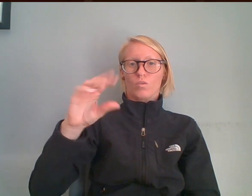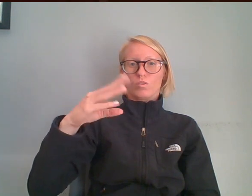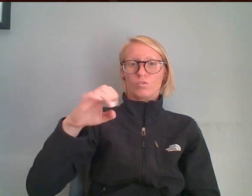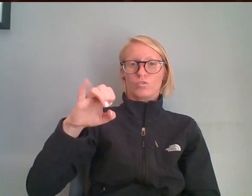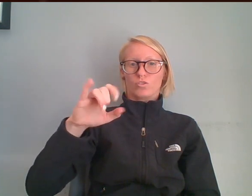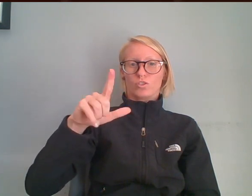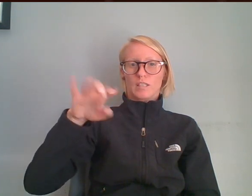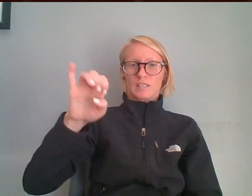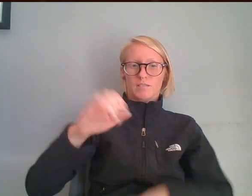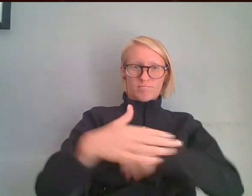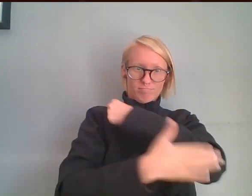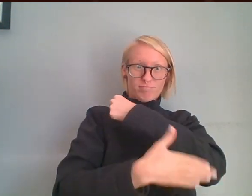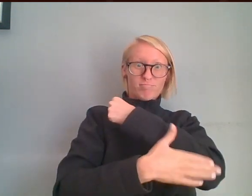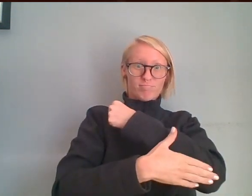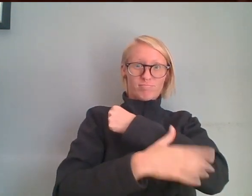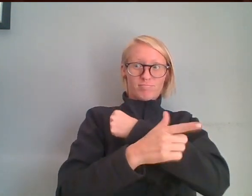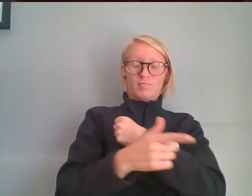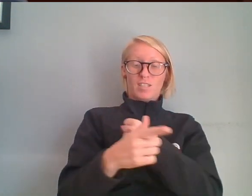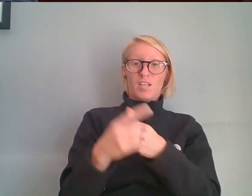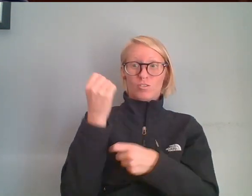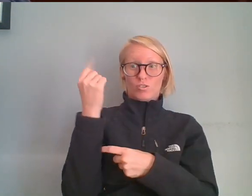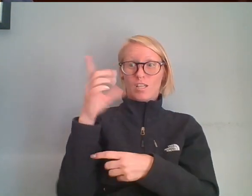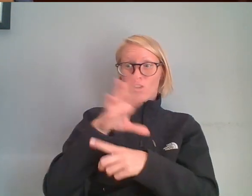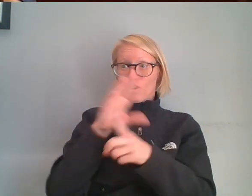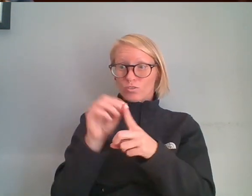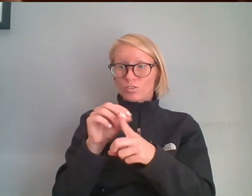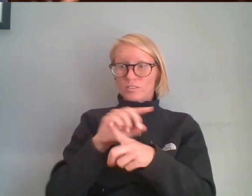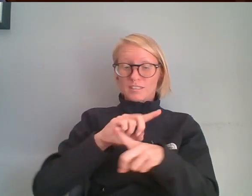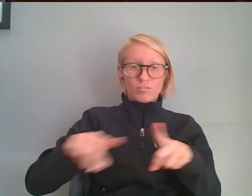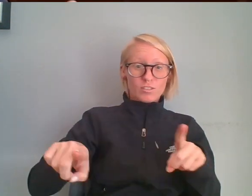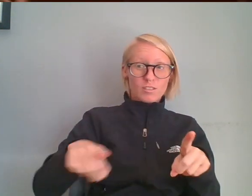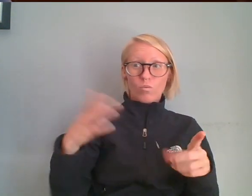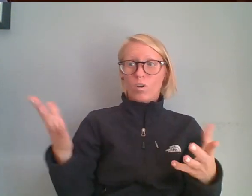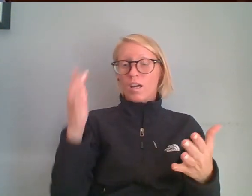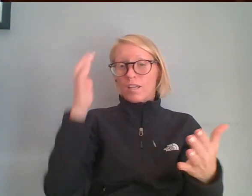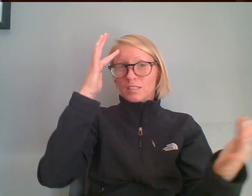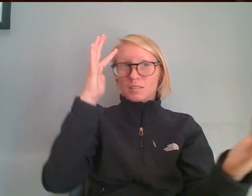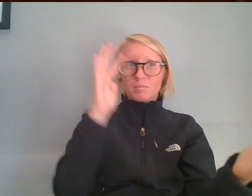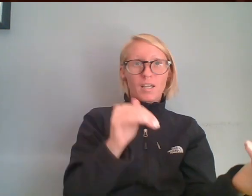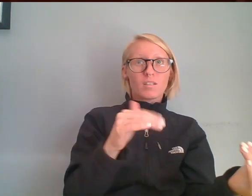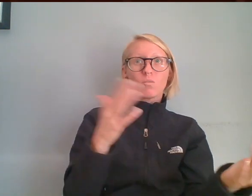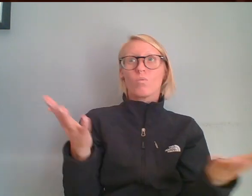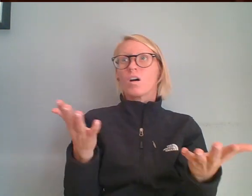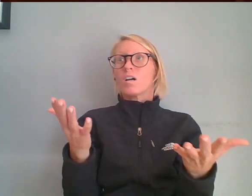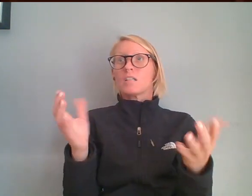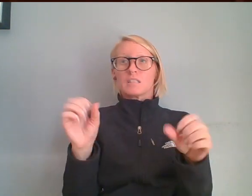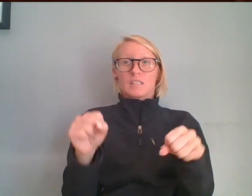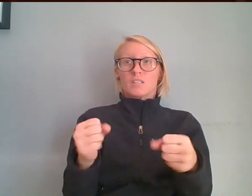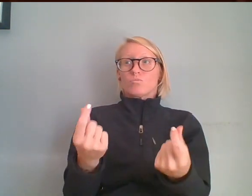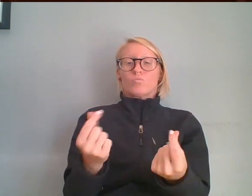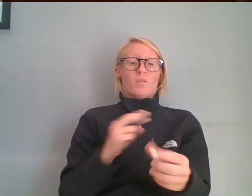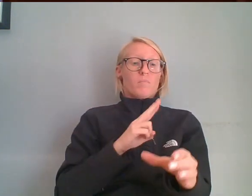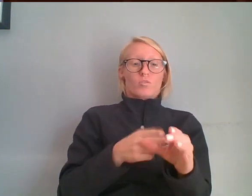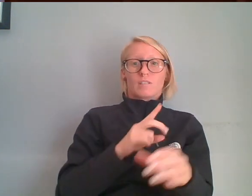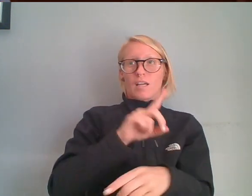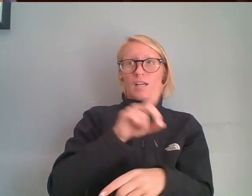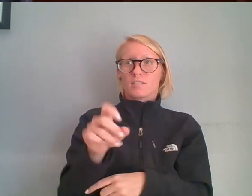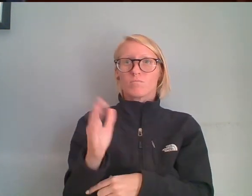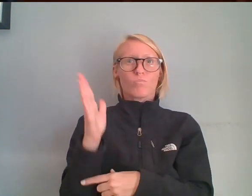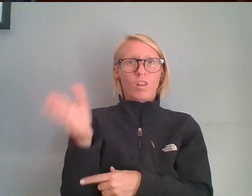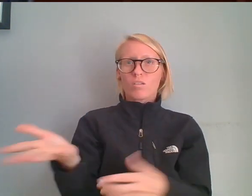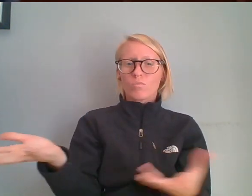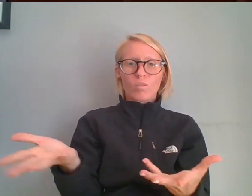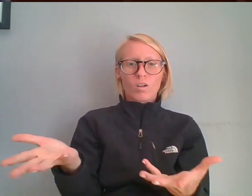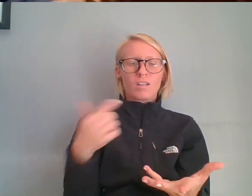expectations of that area and what they expect and what they're willing to do when I ask them to participate. So it's a part of that listening step